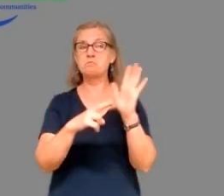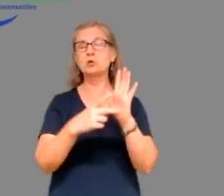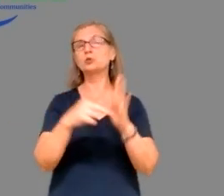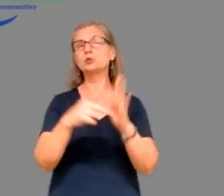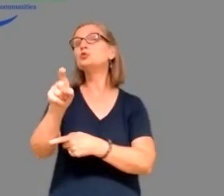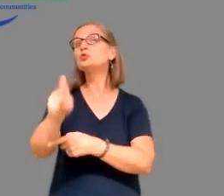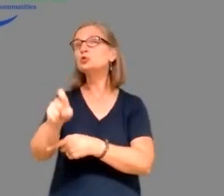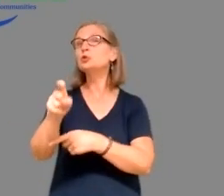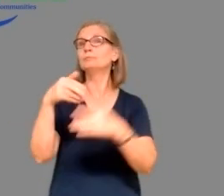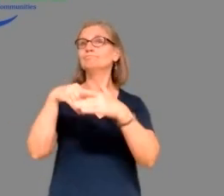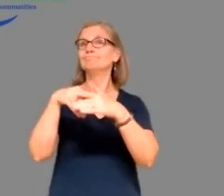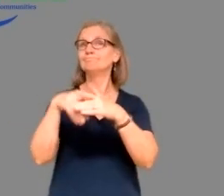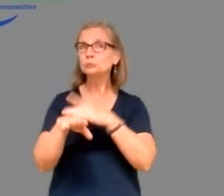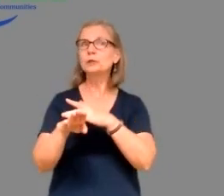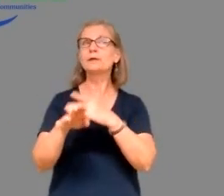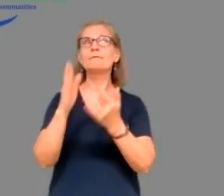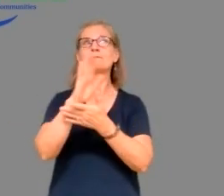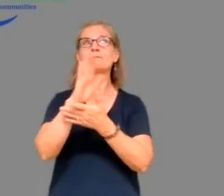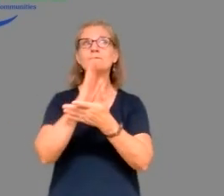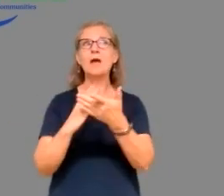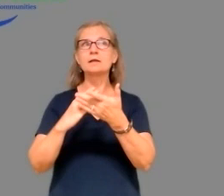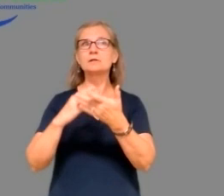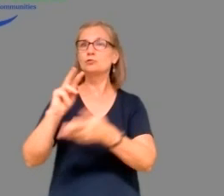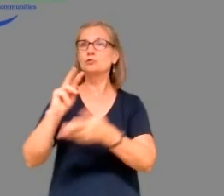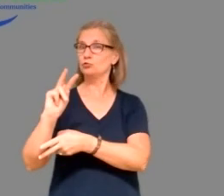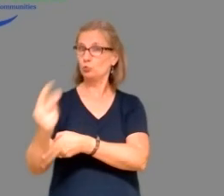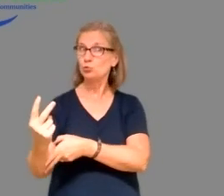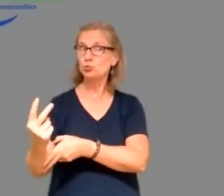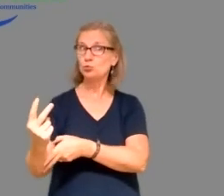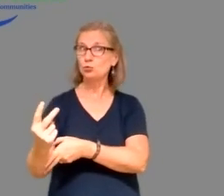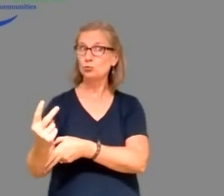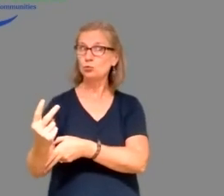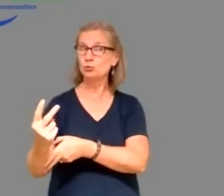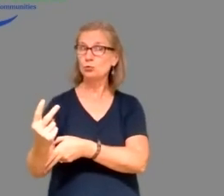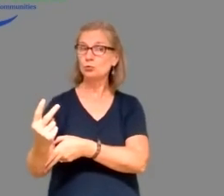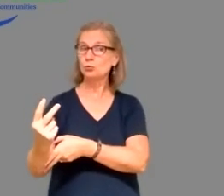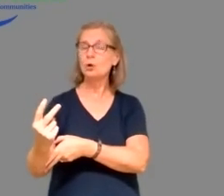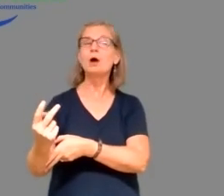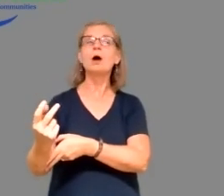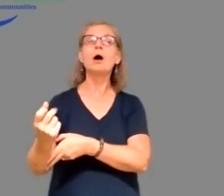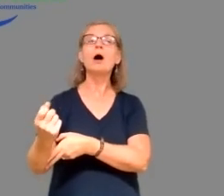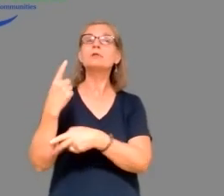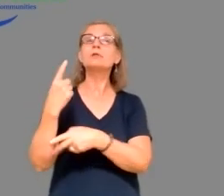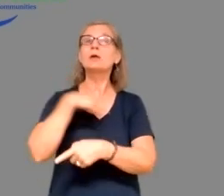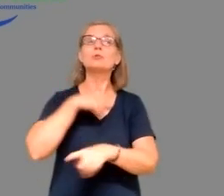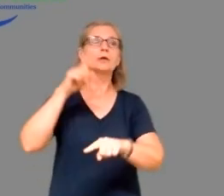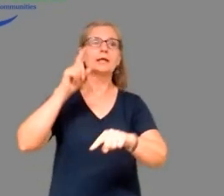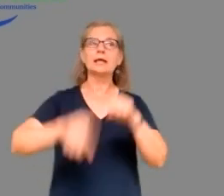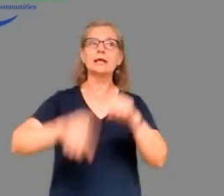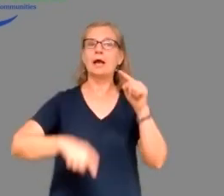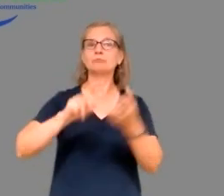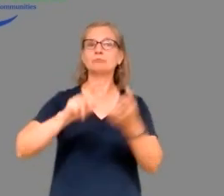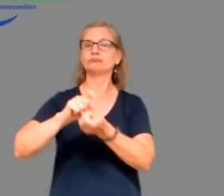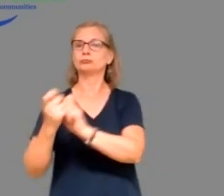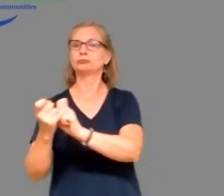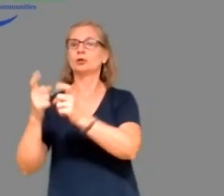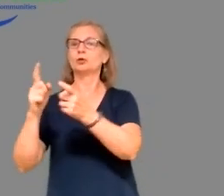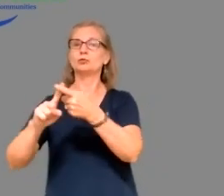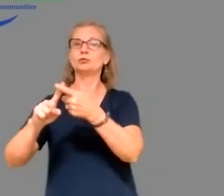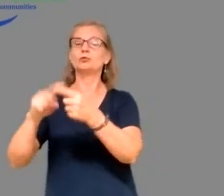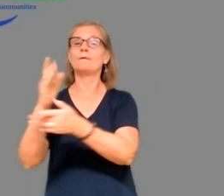two. I think we'll even if we move into phase two, we can't move into phase three without a vaccination,